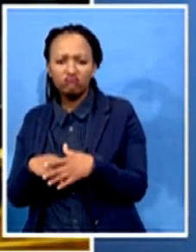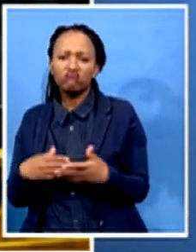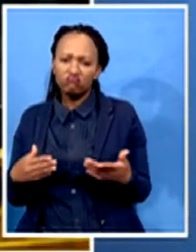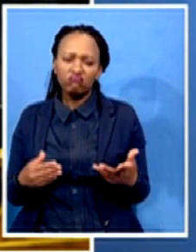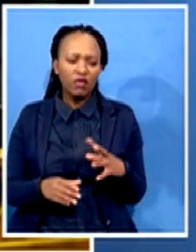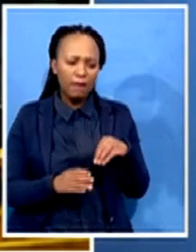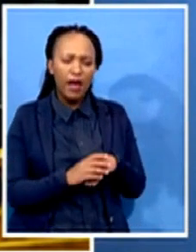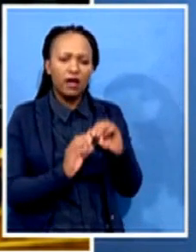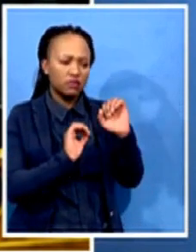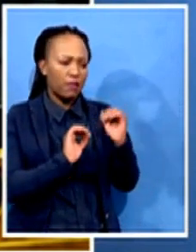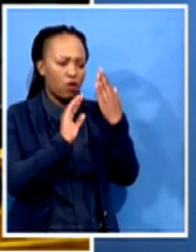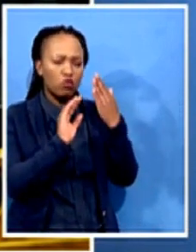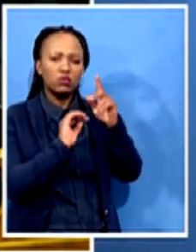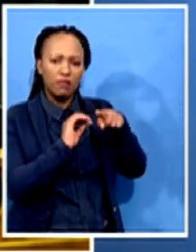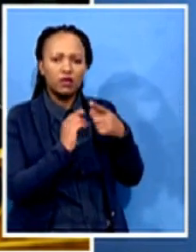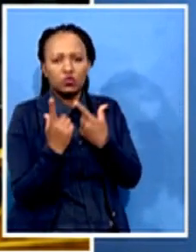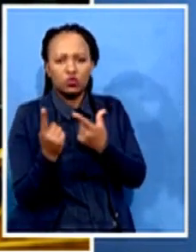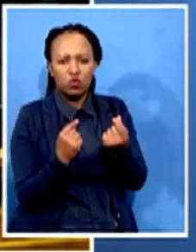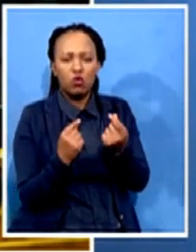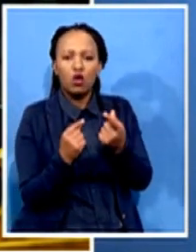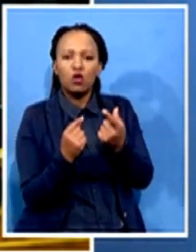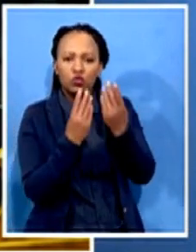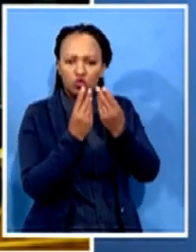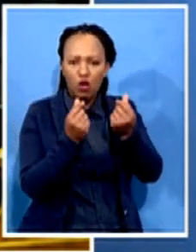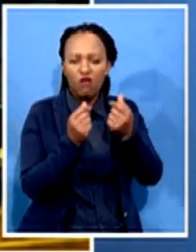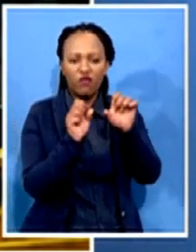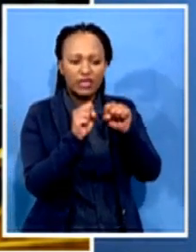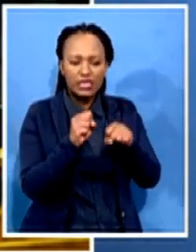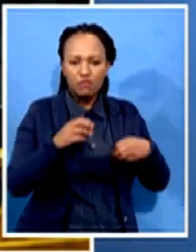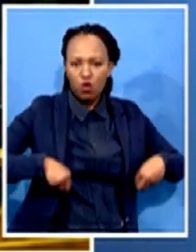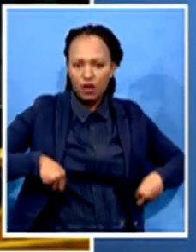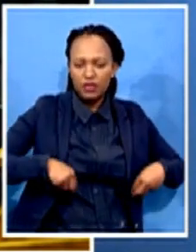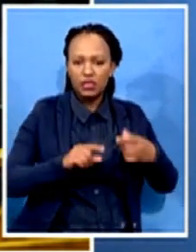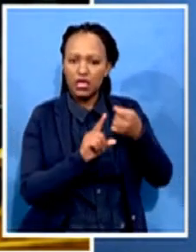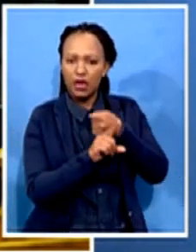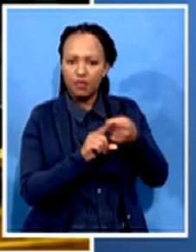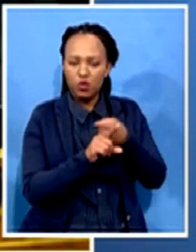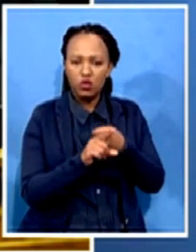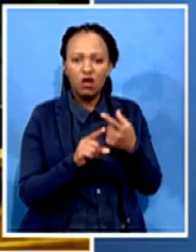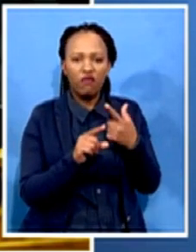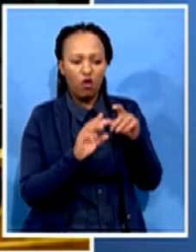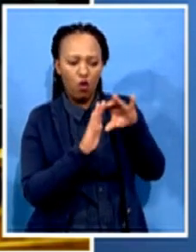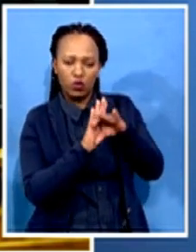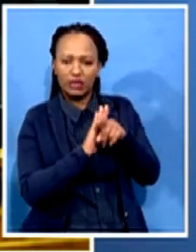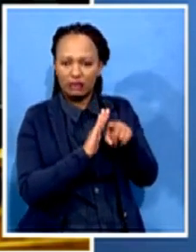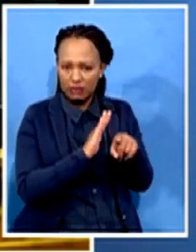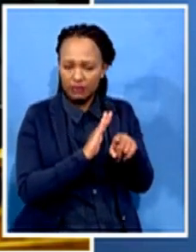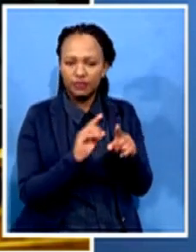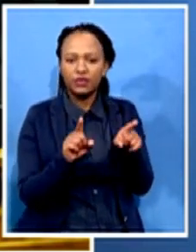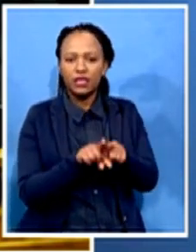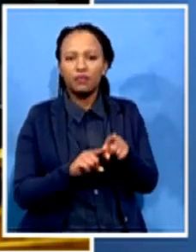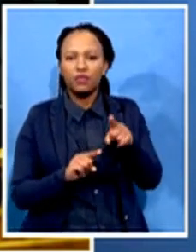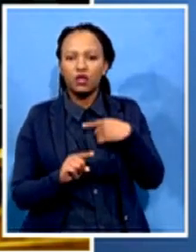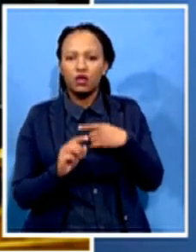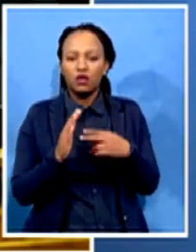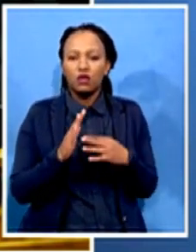with this kind of systemic corruption and abuse of the Constitution. And the Joint Standing Committee on